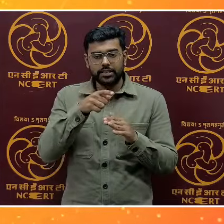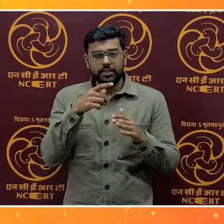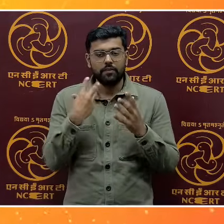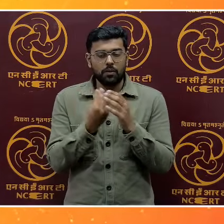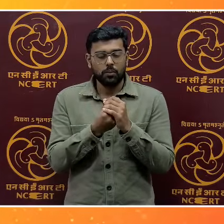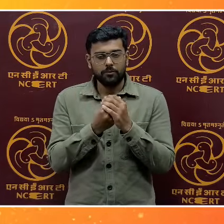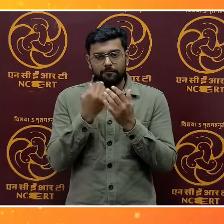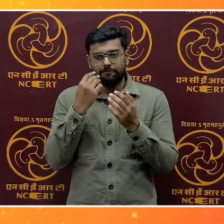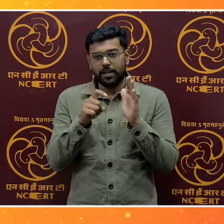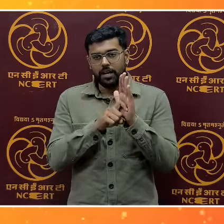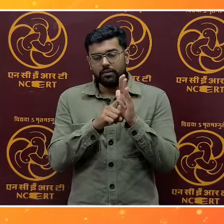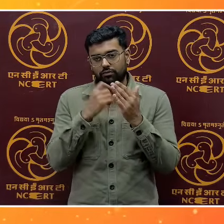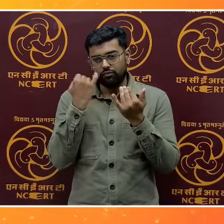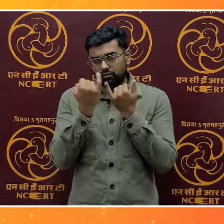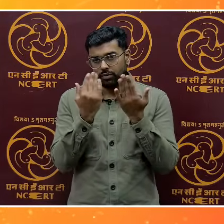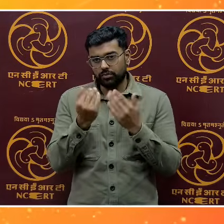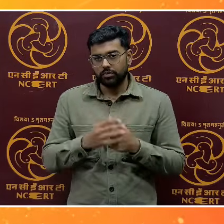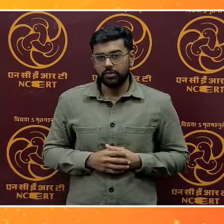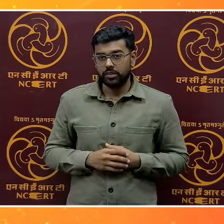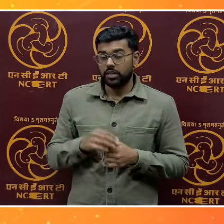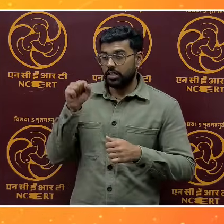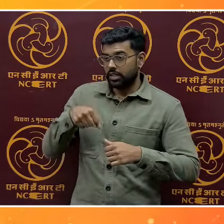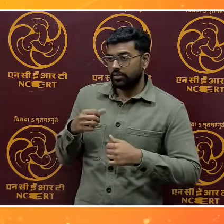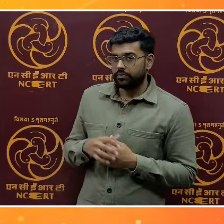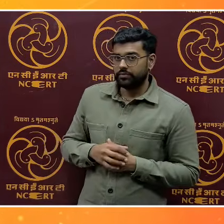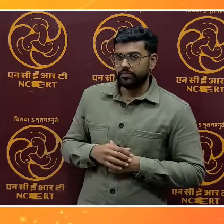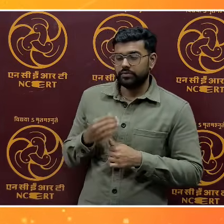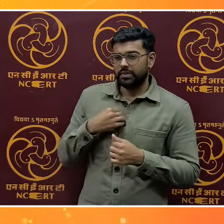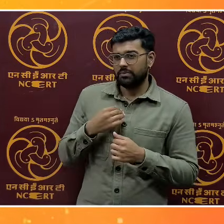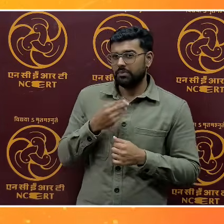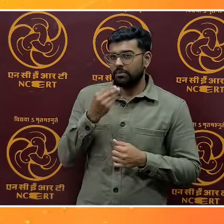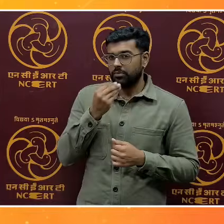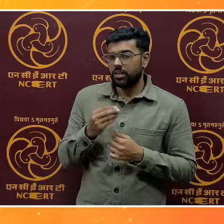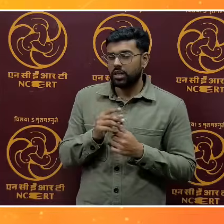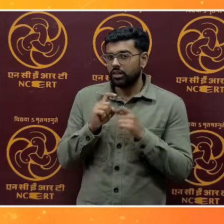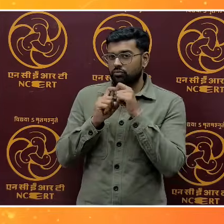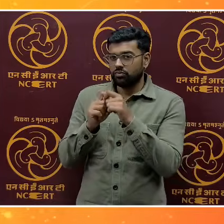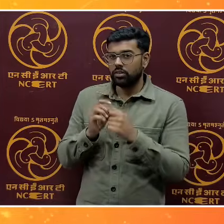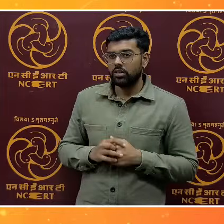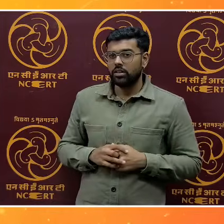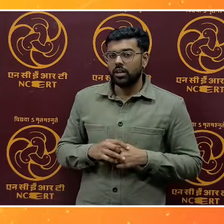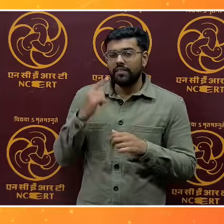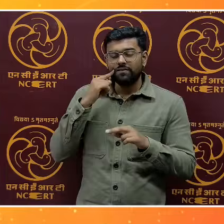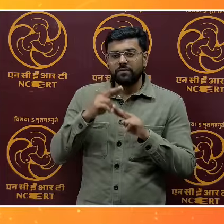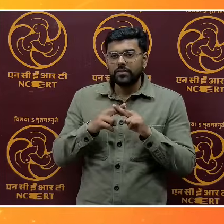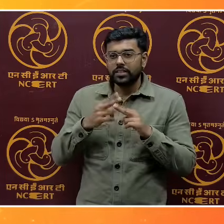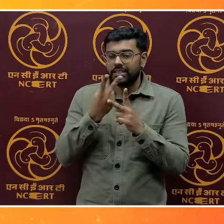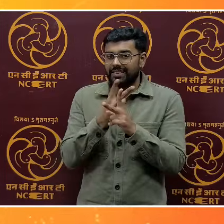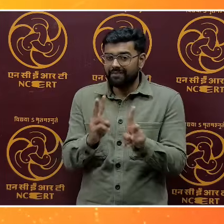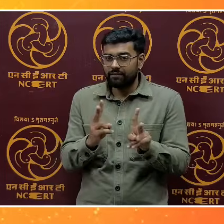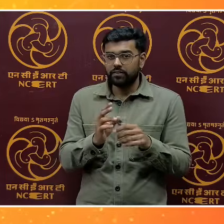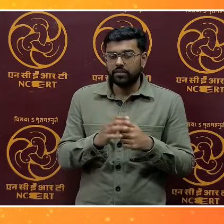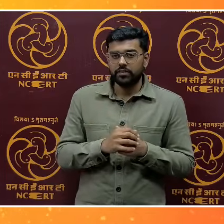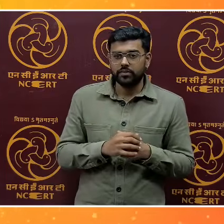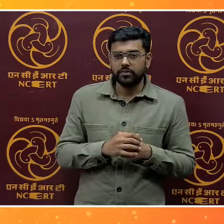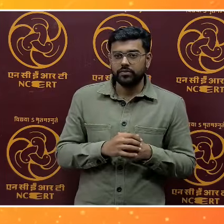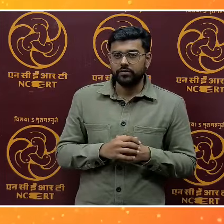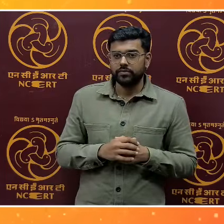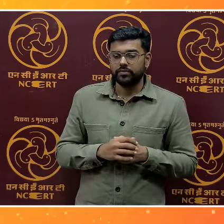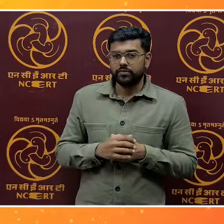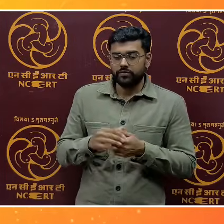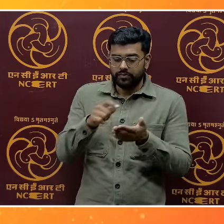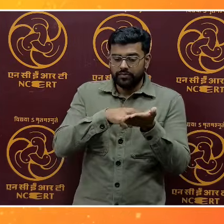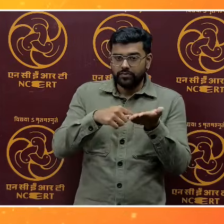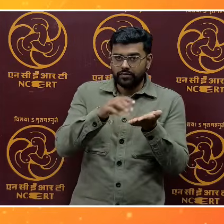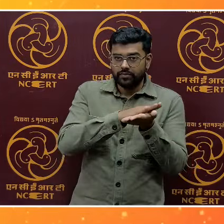sphere. Okay. Ma'am, here I would like to ask you, what is the difference between